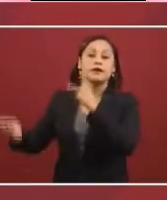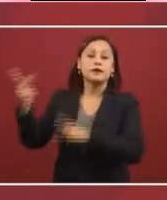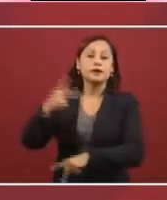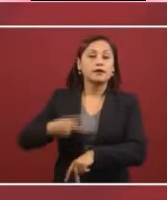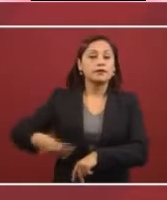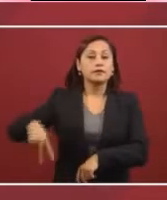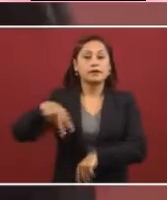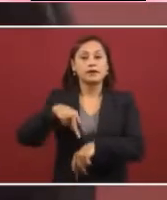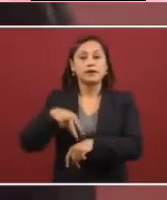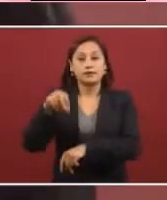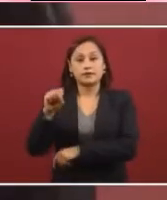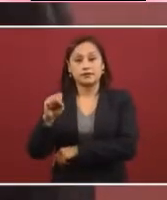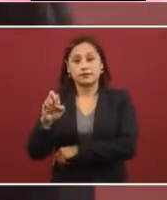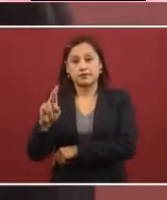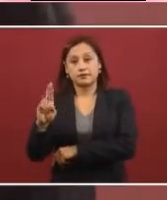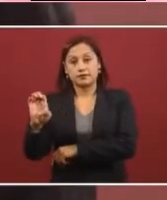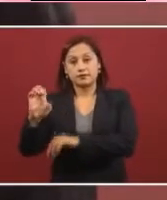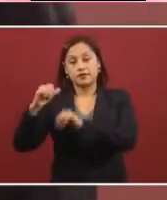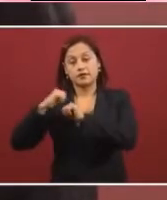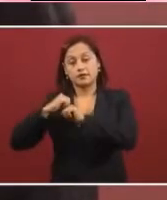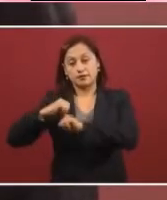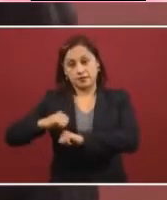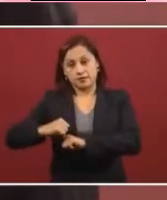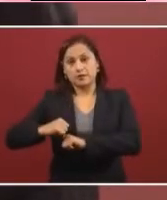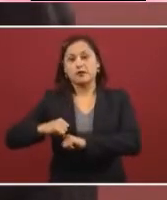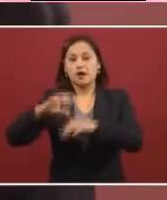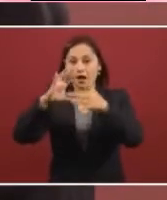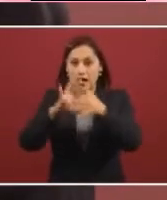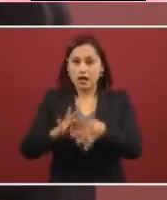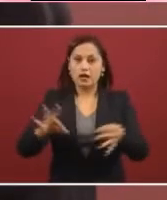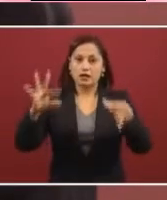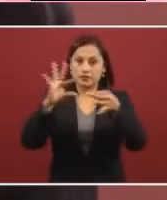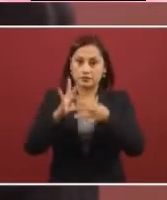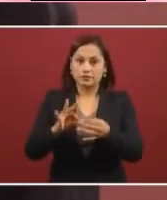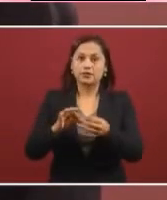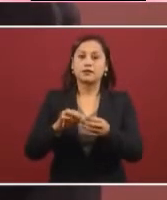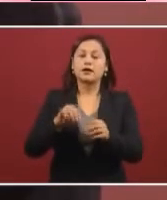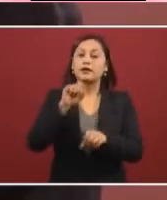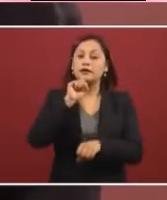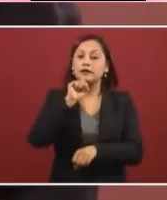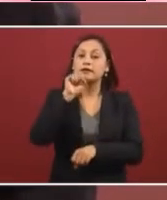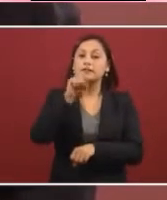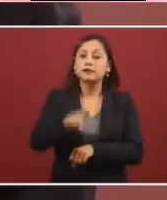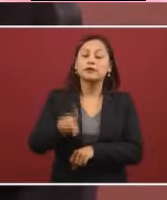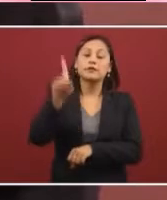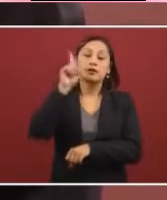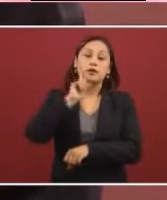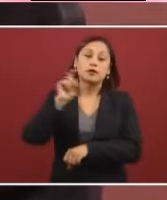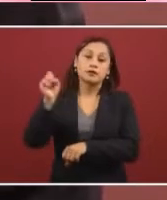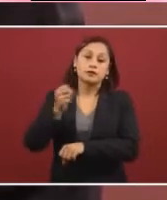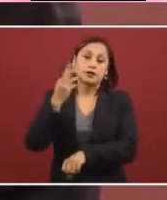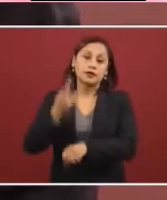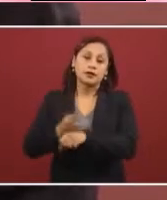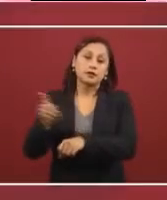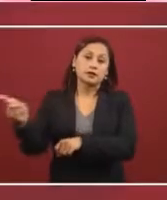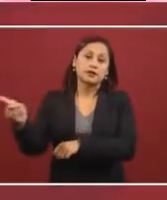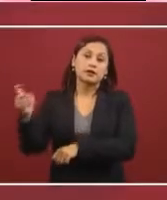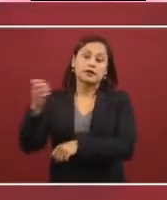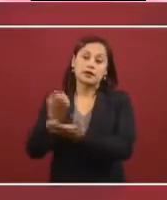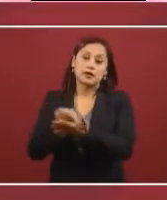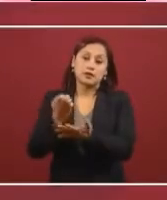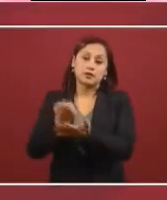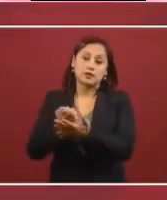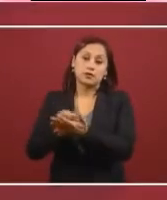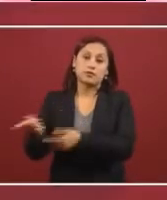And the Secretary of Foreign Relations will be here, and the Economy Secretary, and our